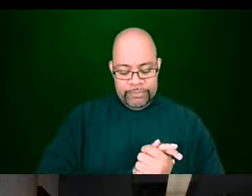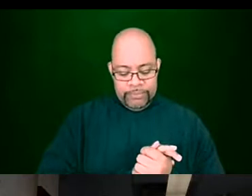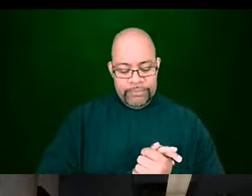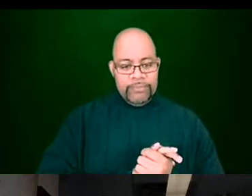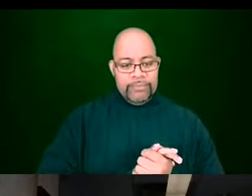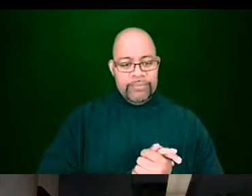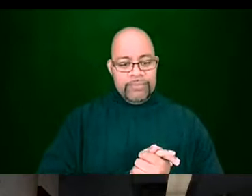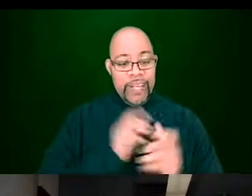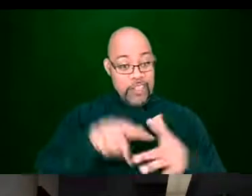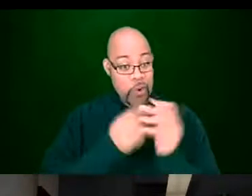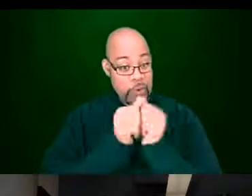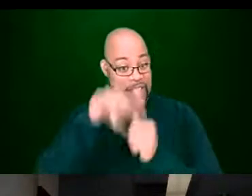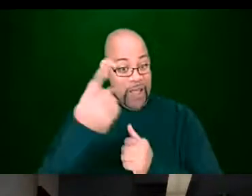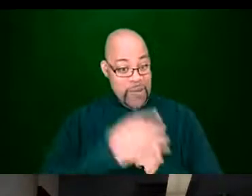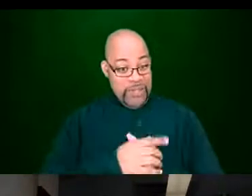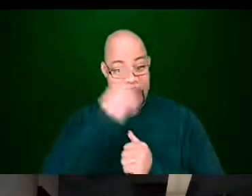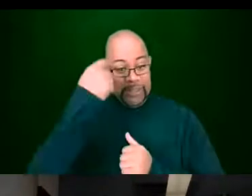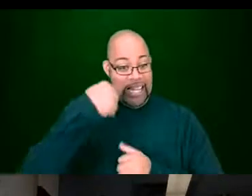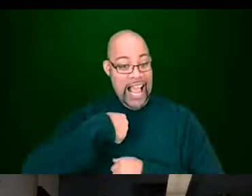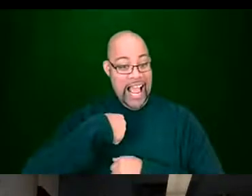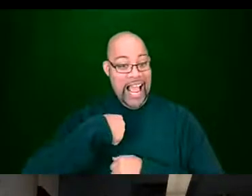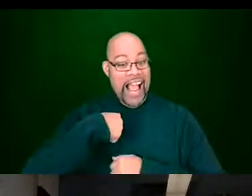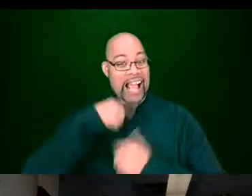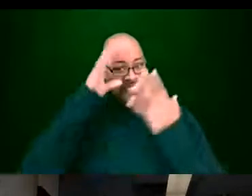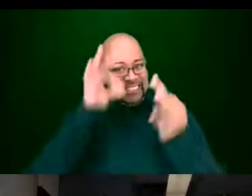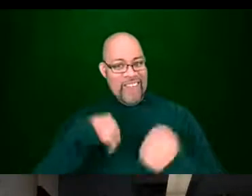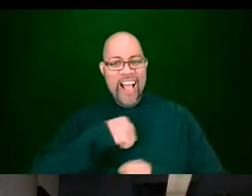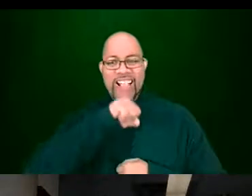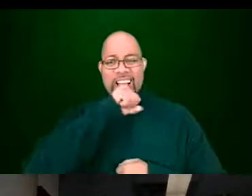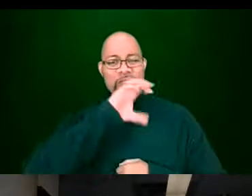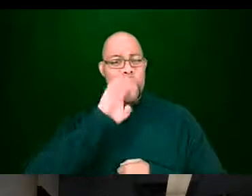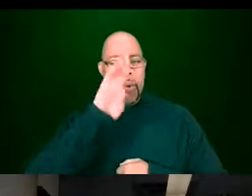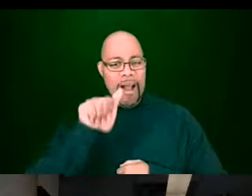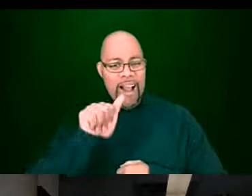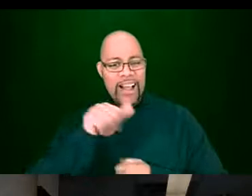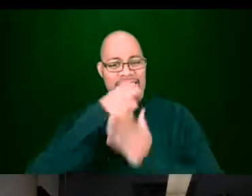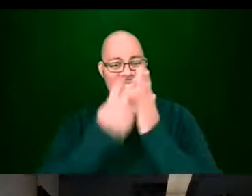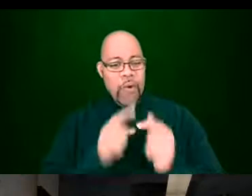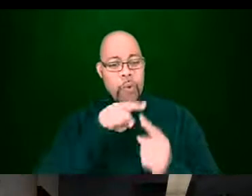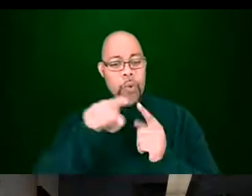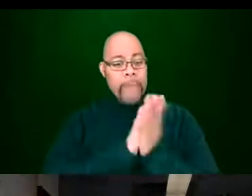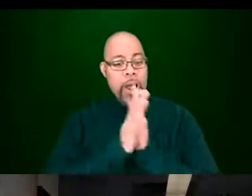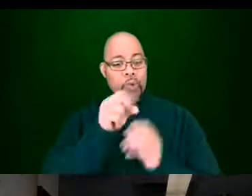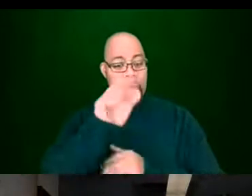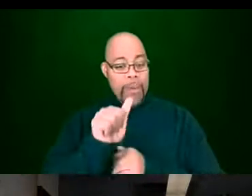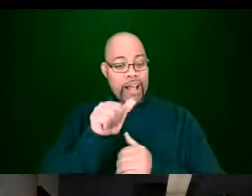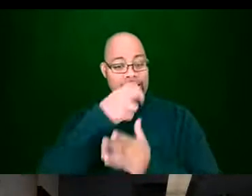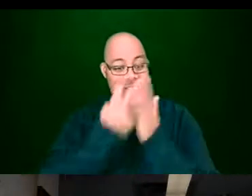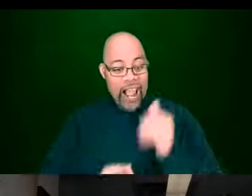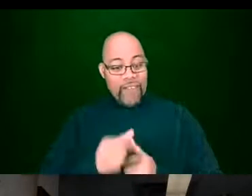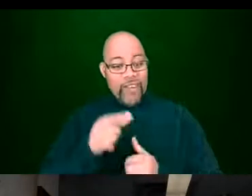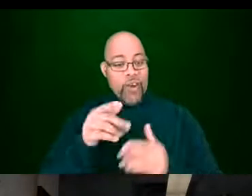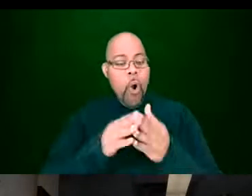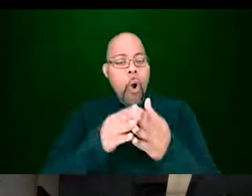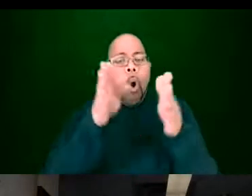I can start with that one because I absolutely love scuba diving. When you become a scuba diver, it